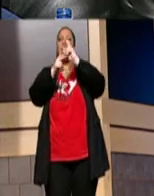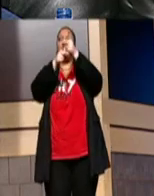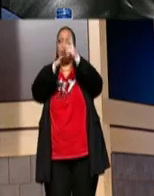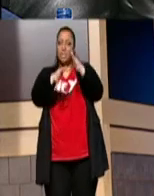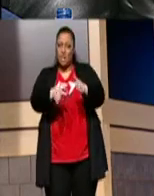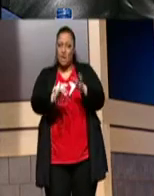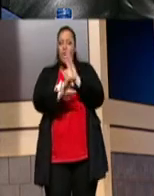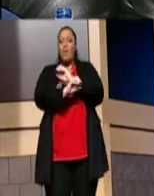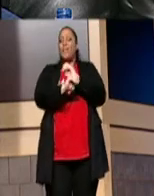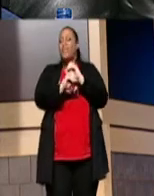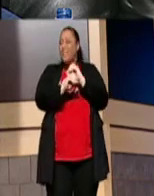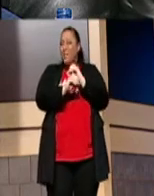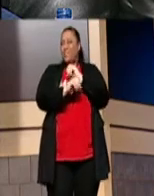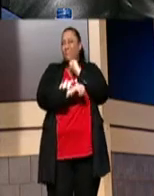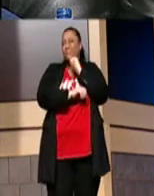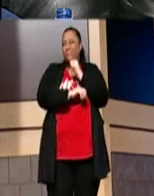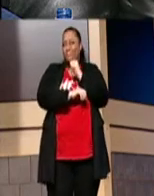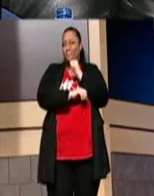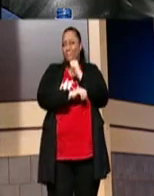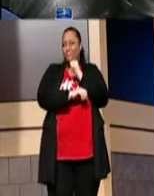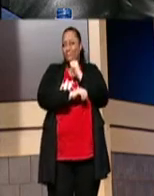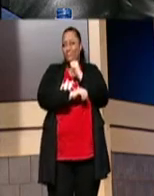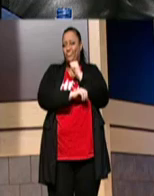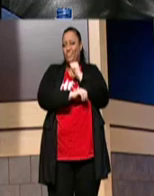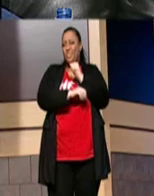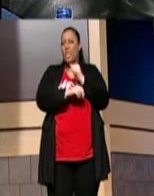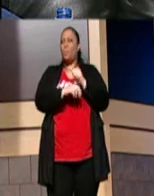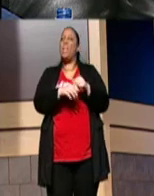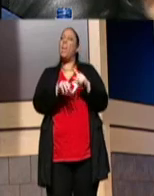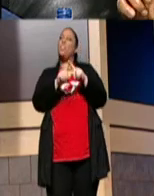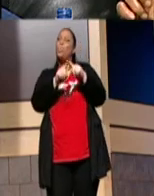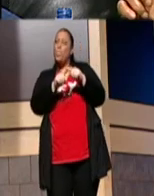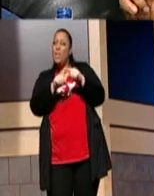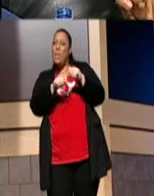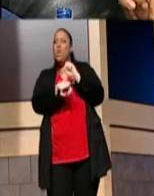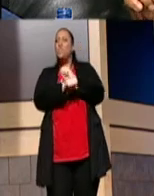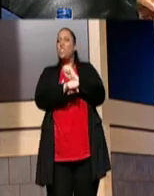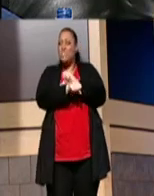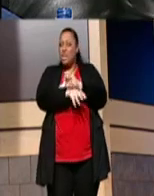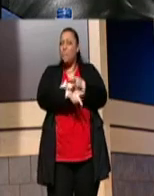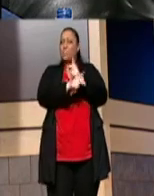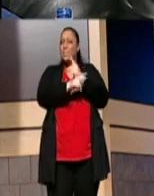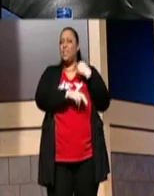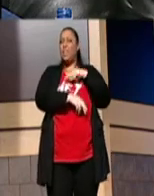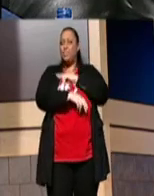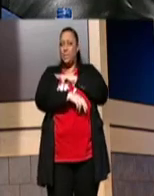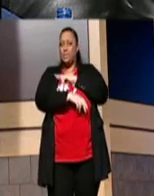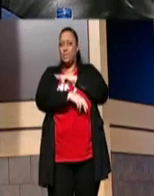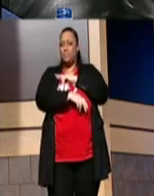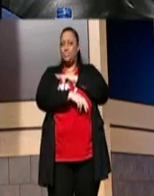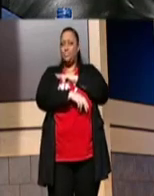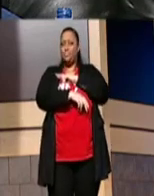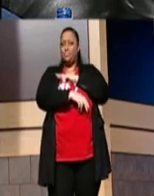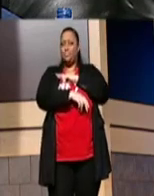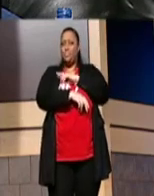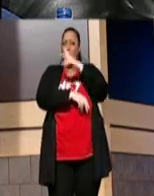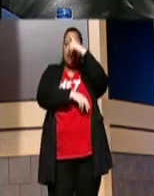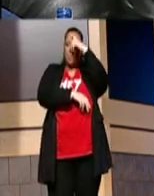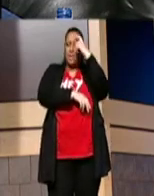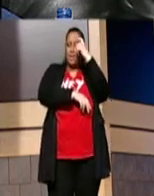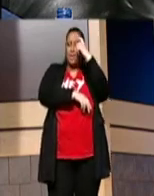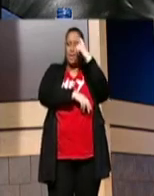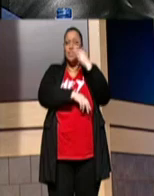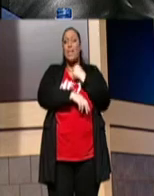Not so much of we've got to rely on the job to keep us. Now, I'm saying something uh-oh, here now. Uh-oh. Because